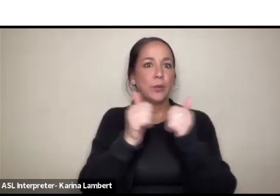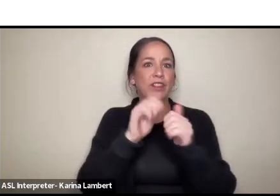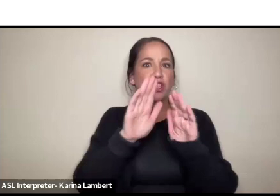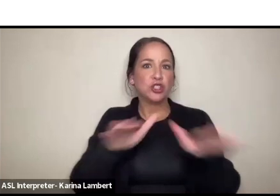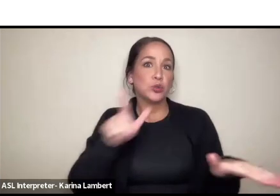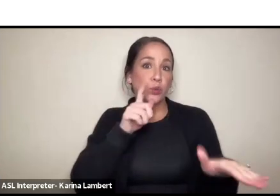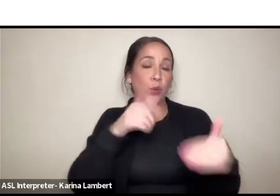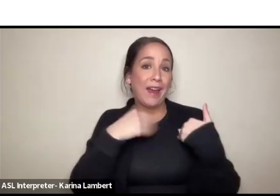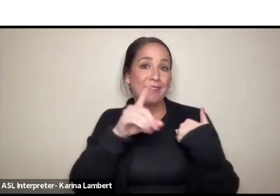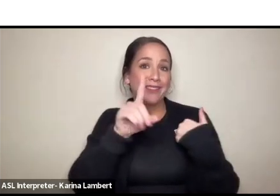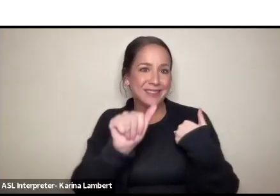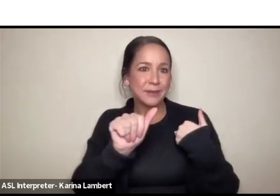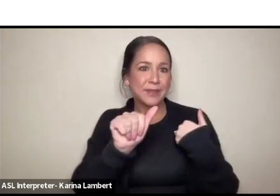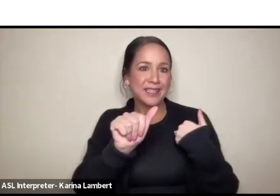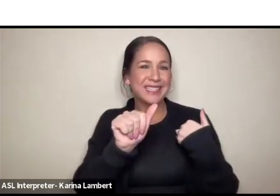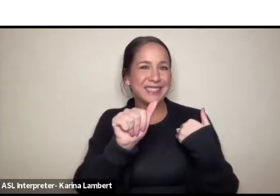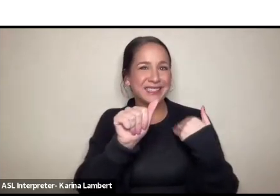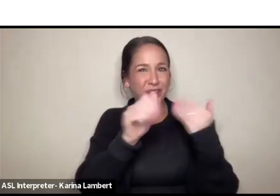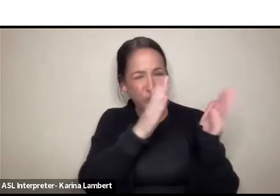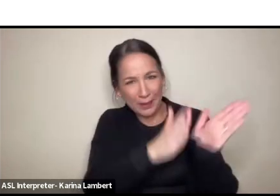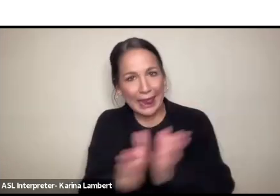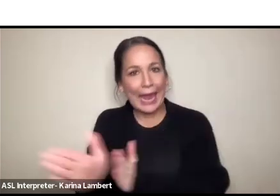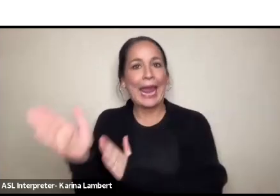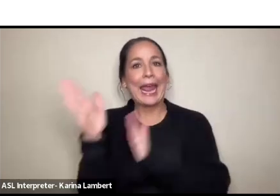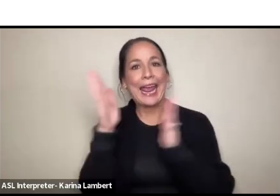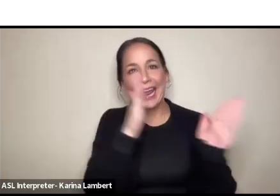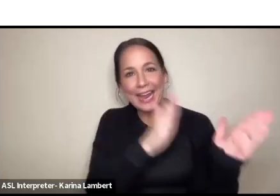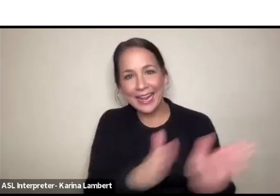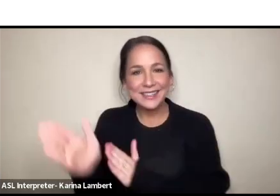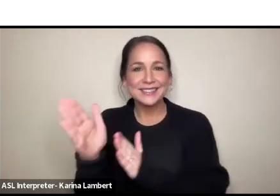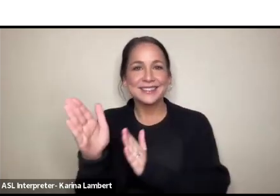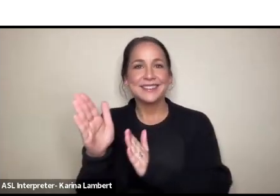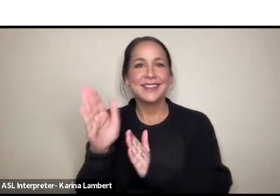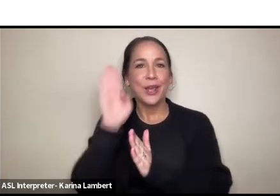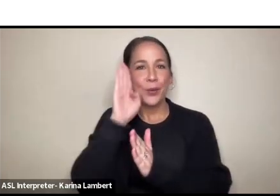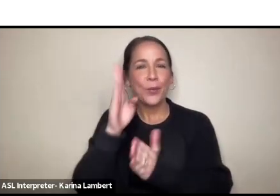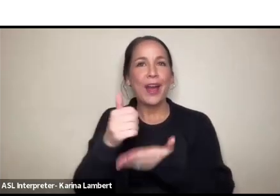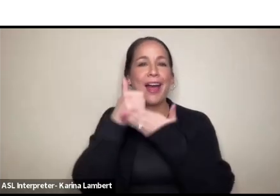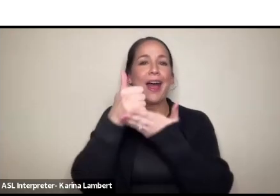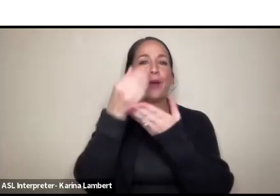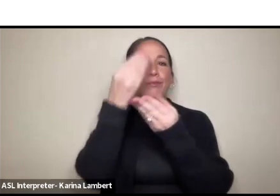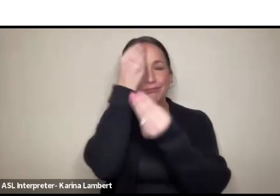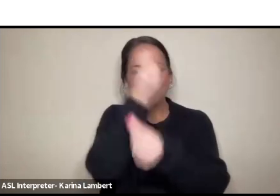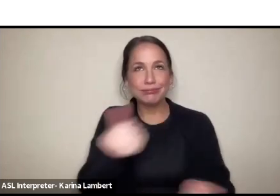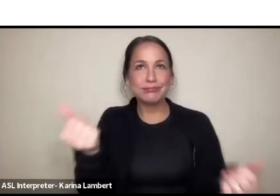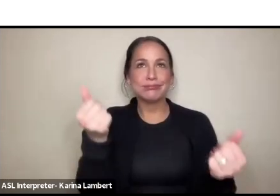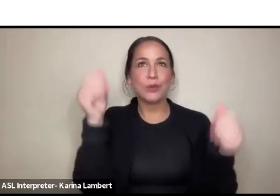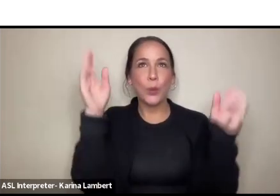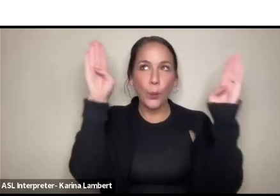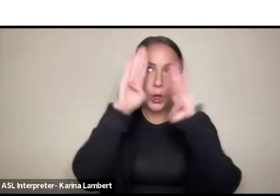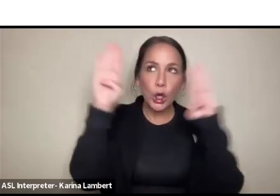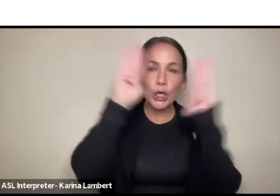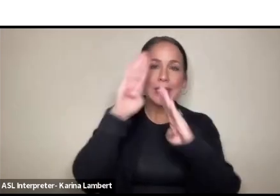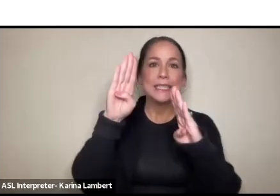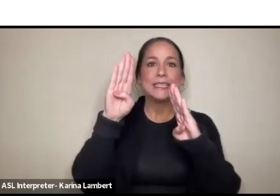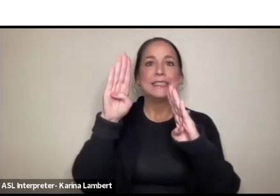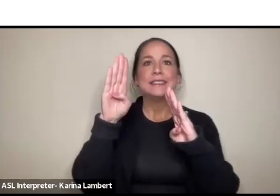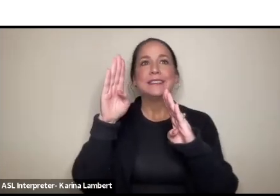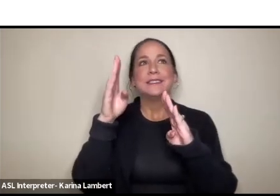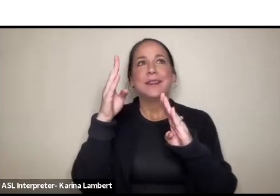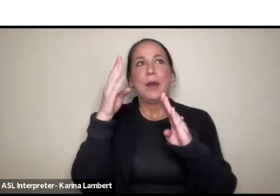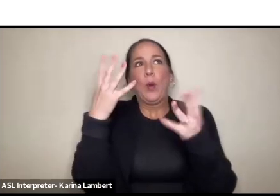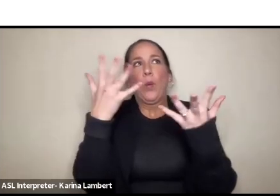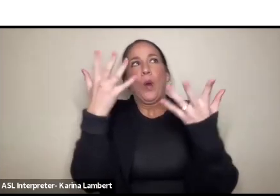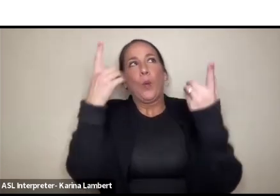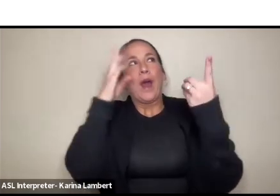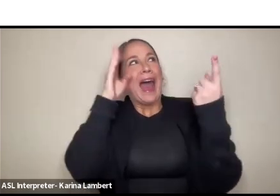it takes some of the worry out of what will happen when I am no longer here or we are no